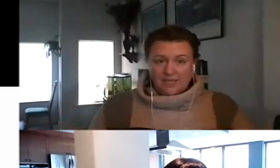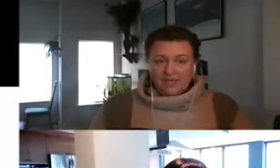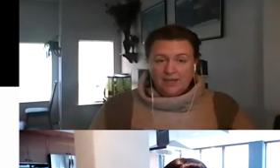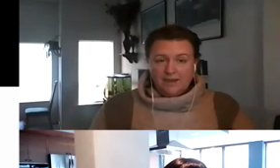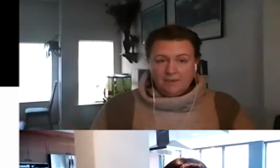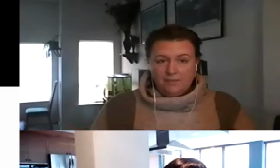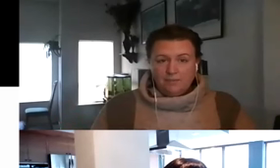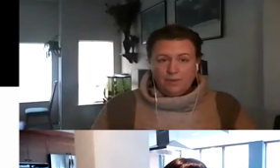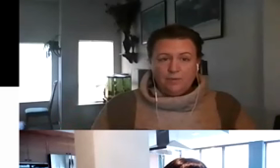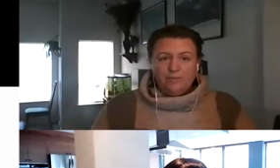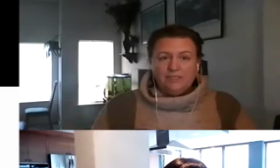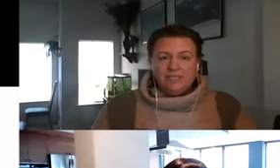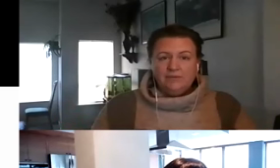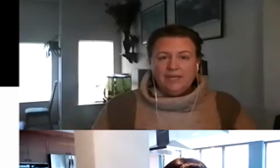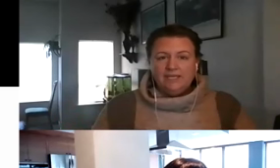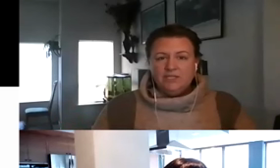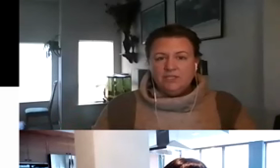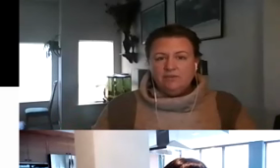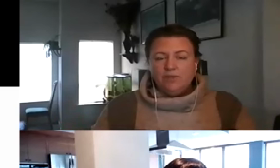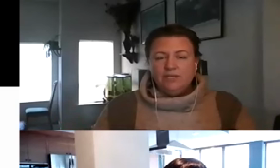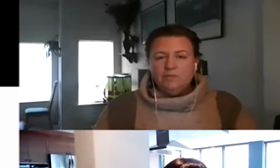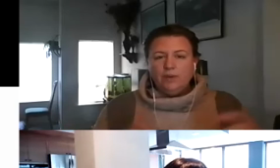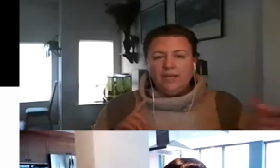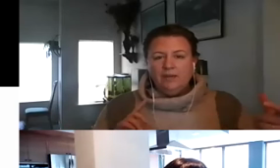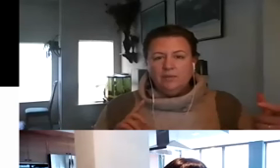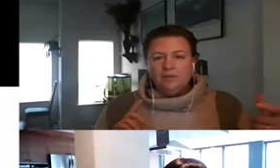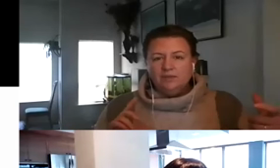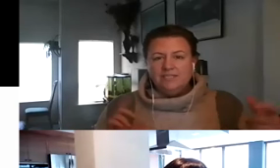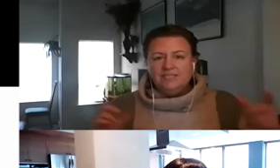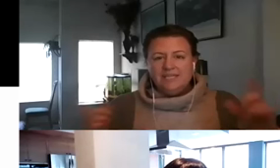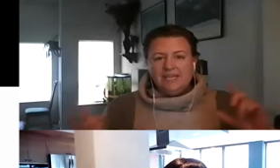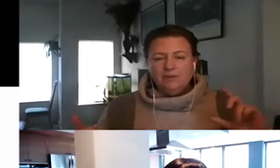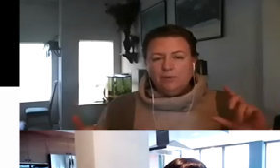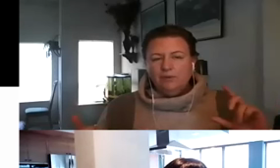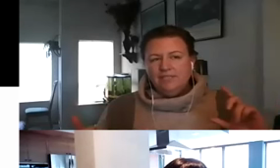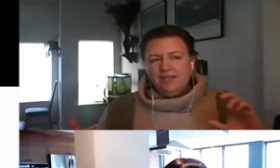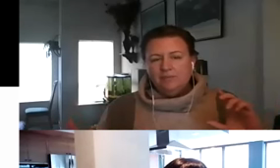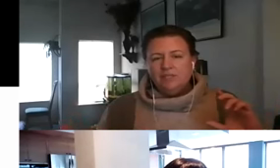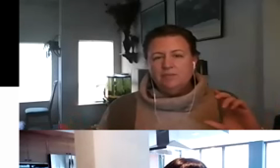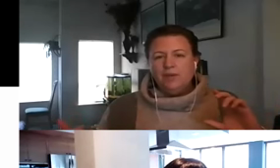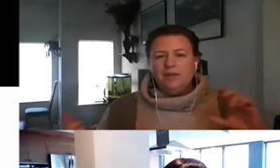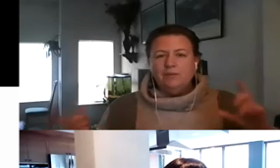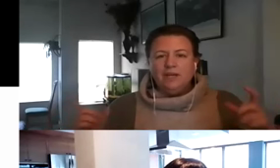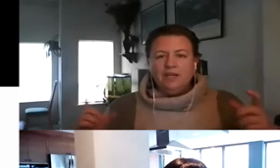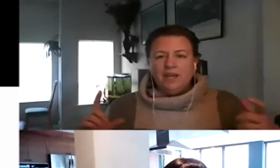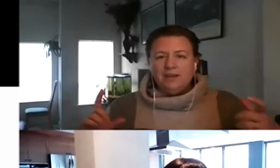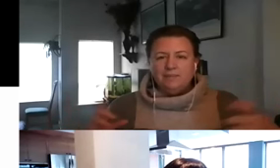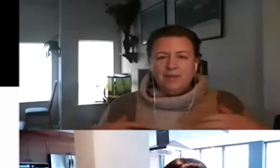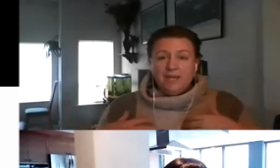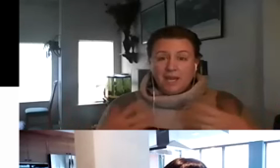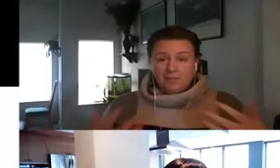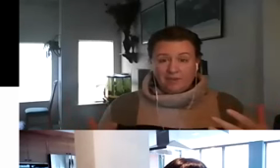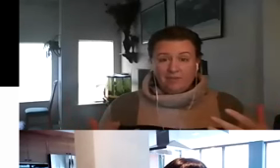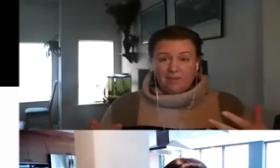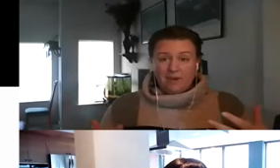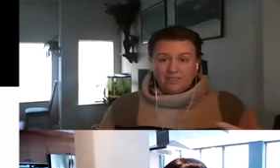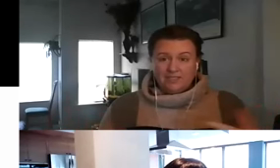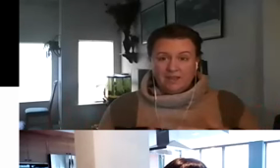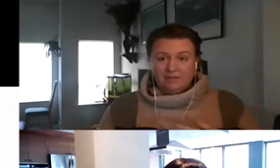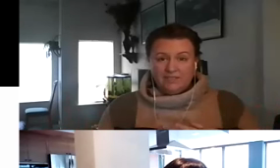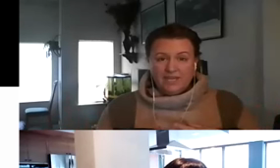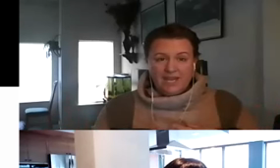applies. When we're building recognition of which brain we're seeing the world in and which brain we're